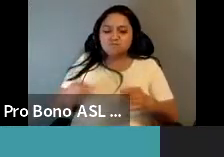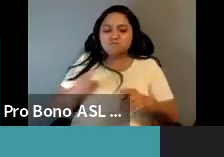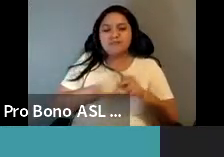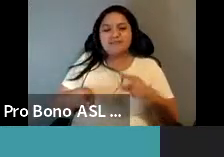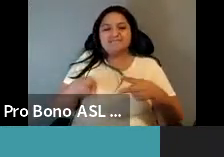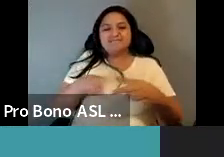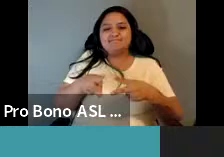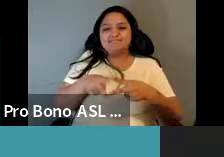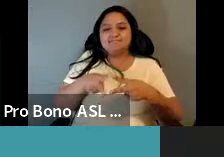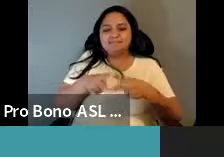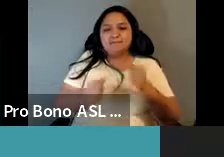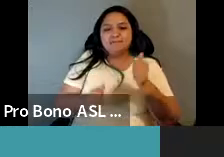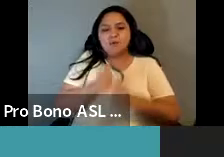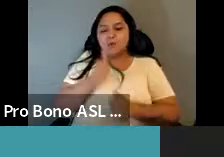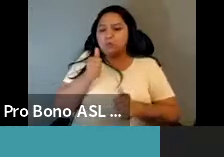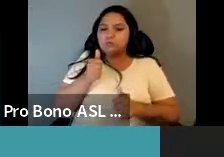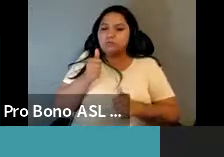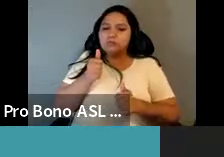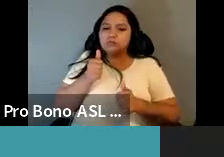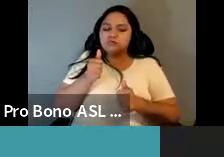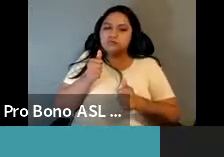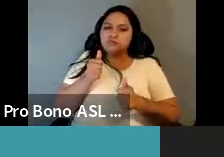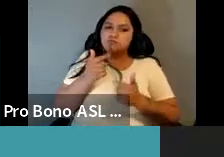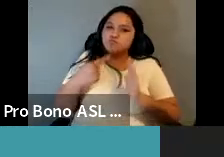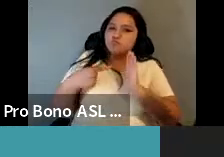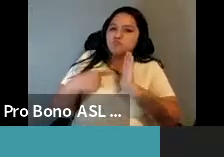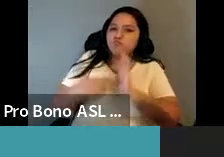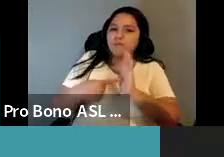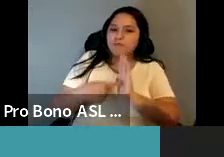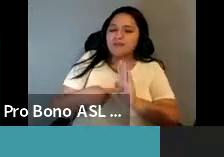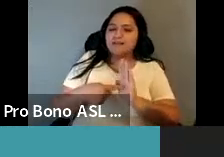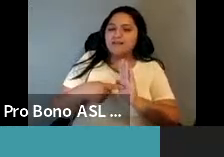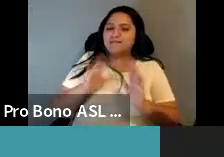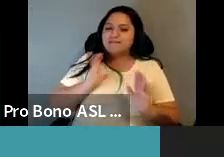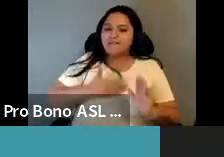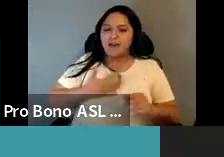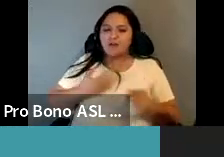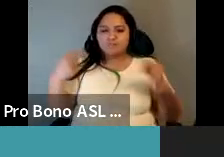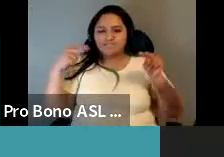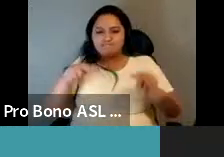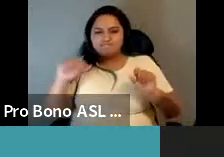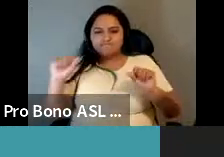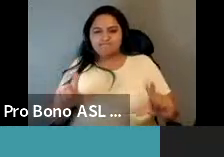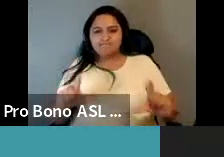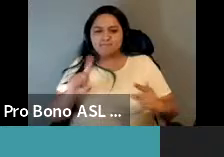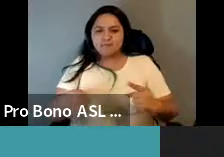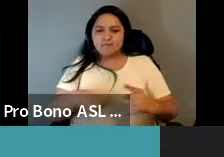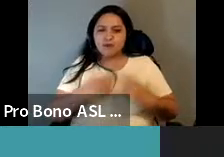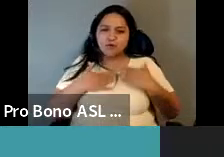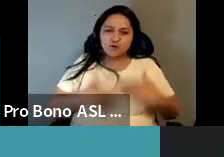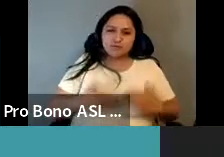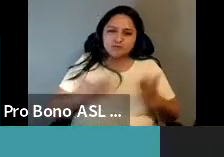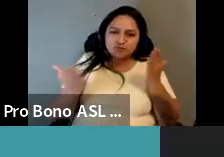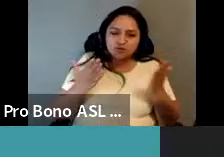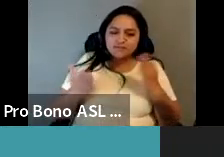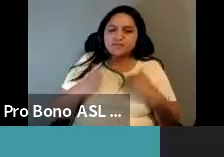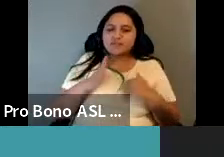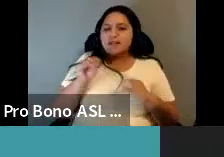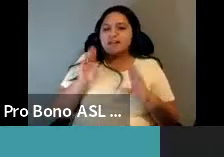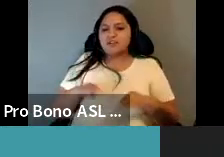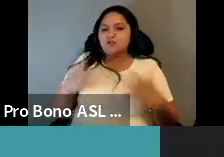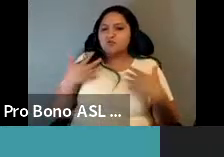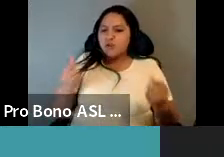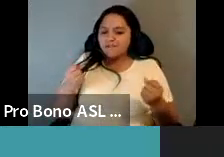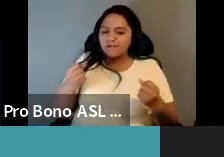display how we're thinking about the intersection of both human services and child welfare and listening to our coalition partners. So